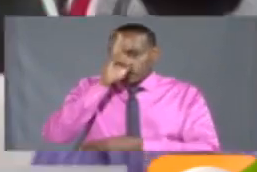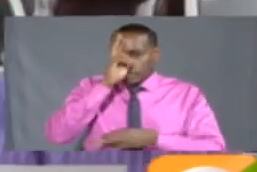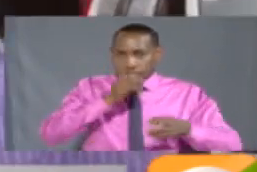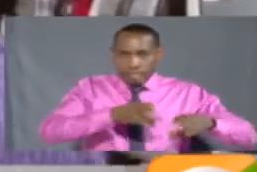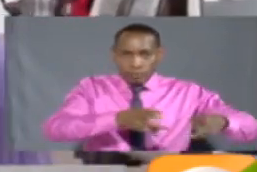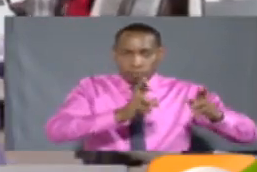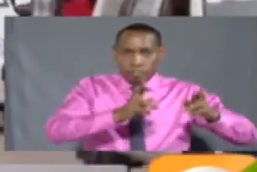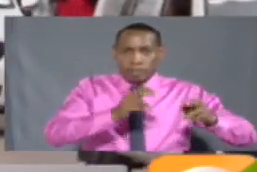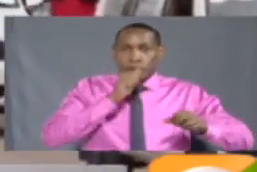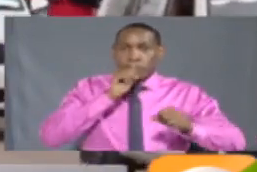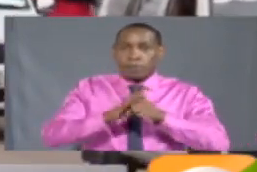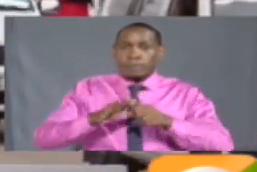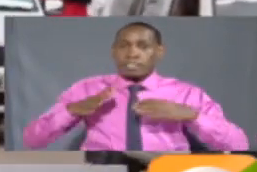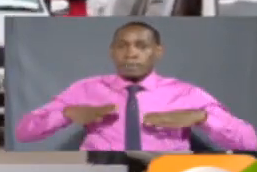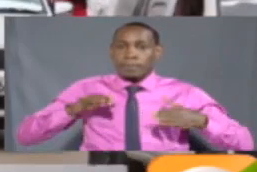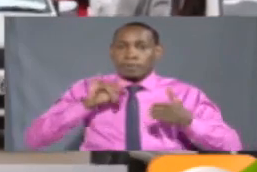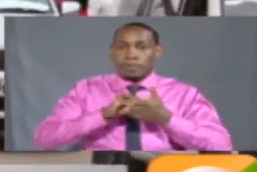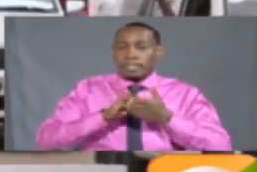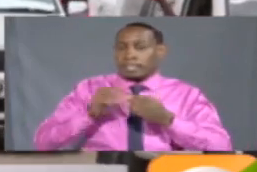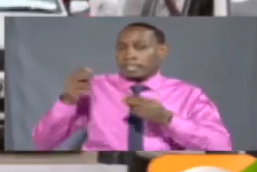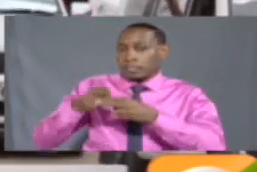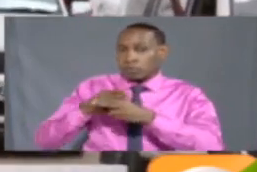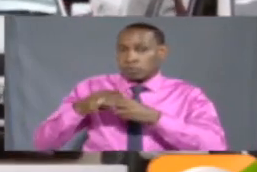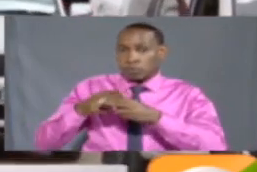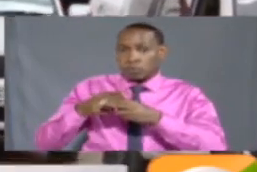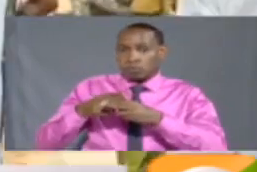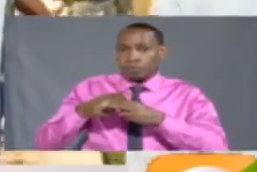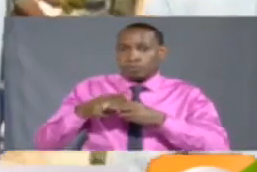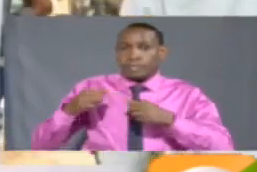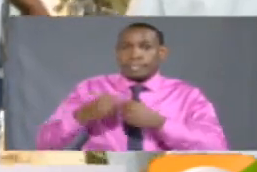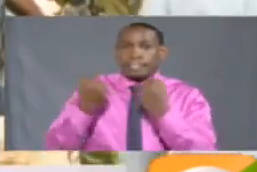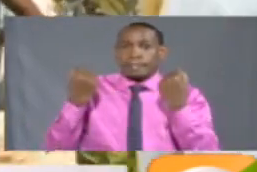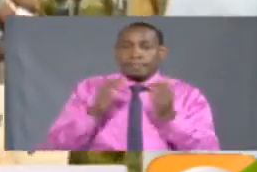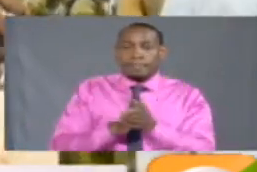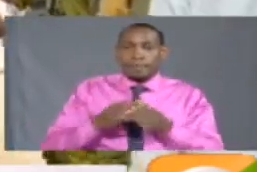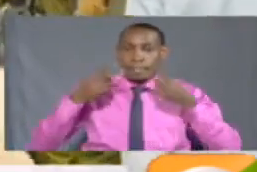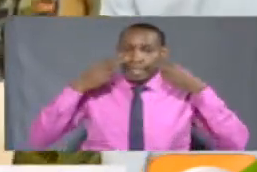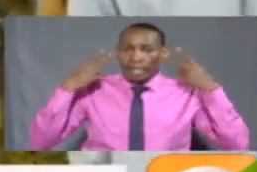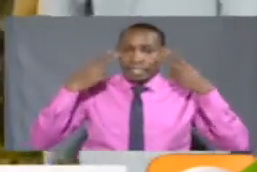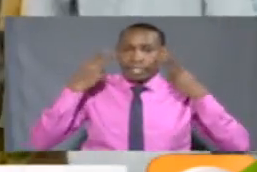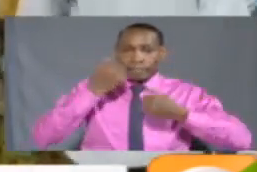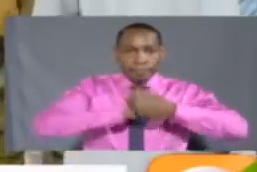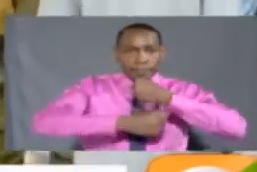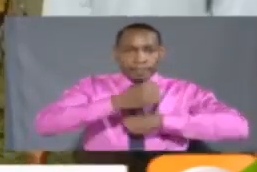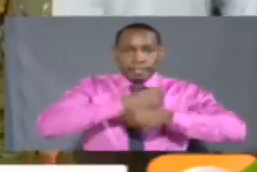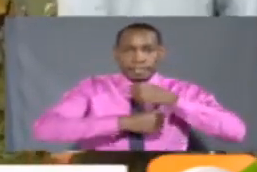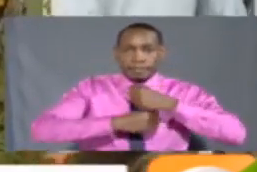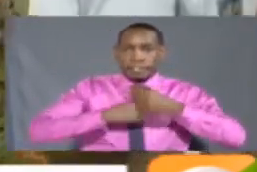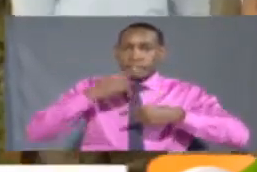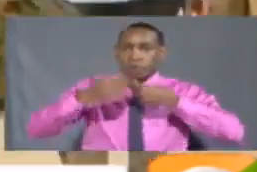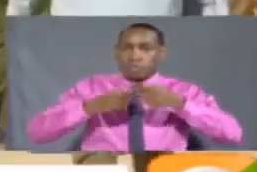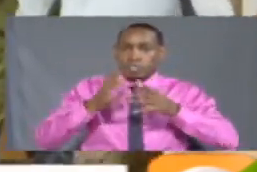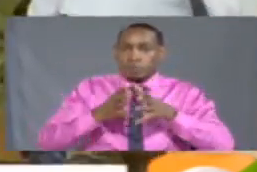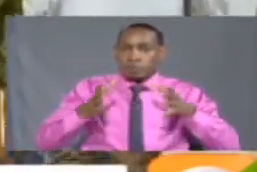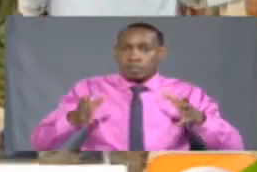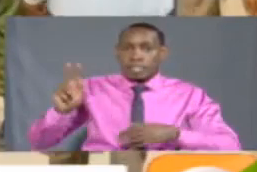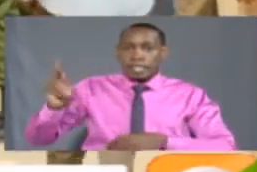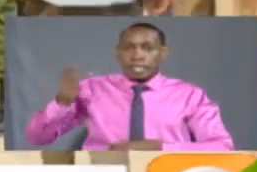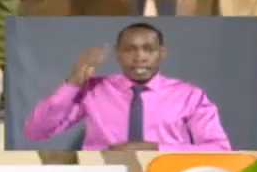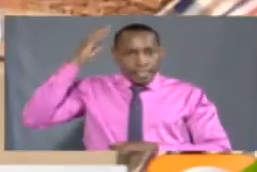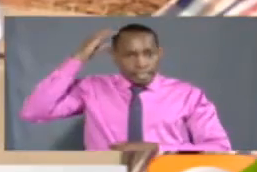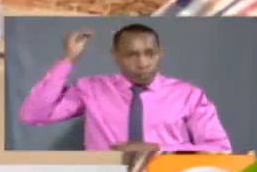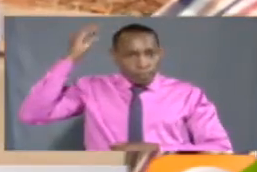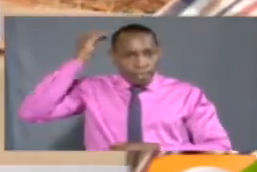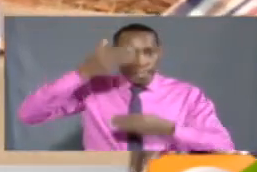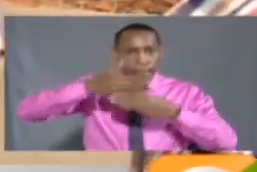route, assuring Kenyans that it will soon be safe. Al-Shabaab activities say to have increased along the Kenya-Somalia